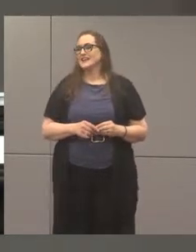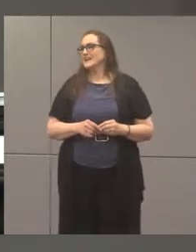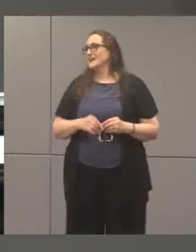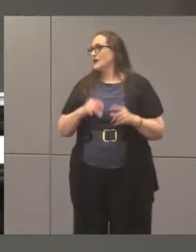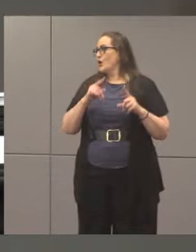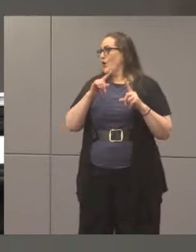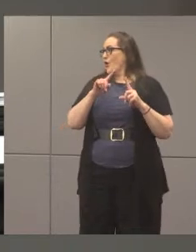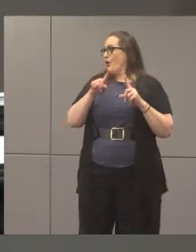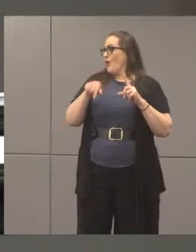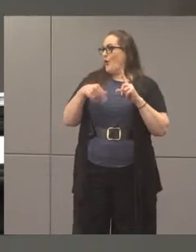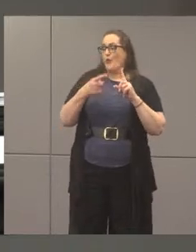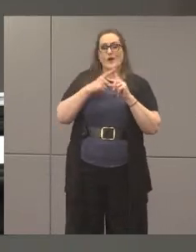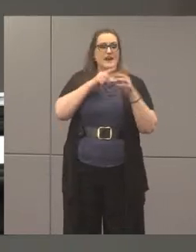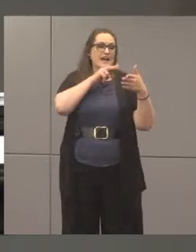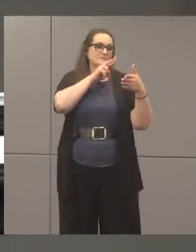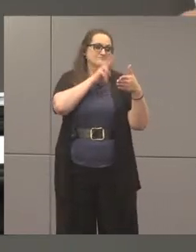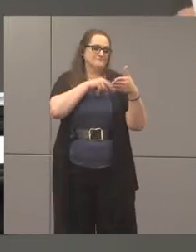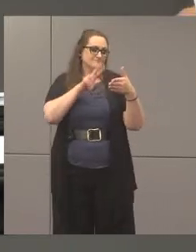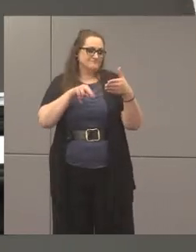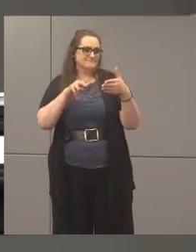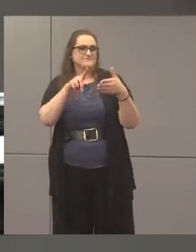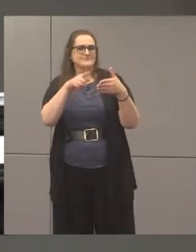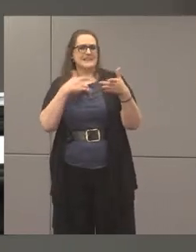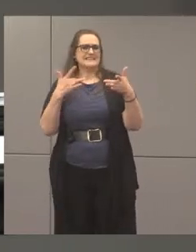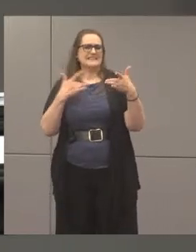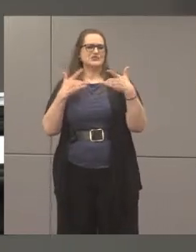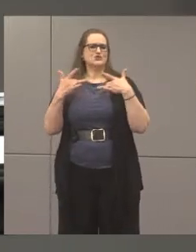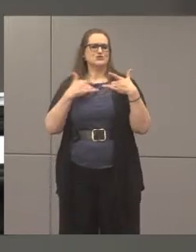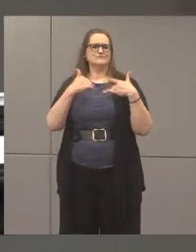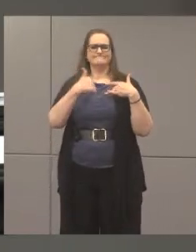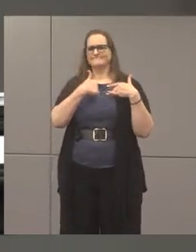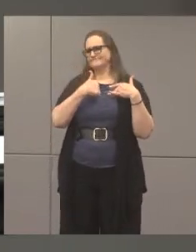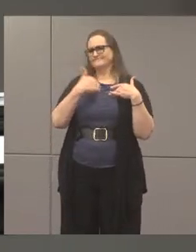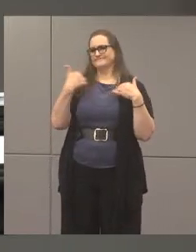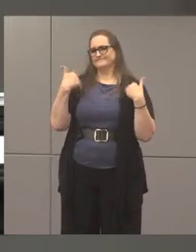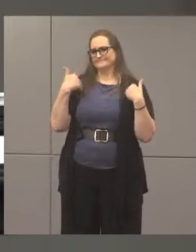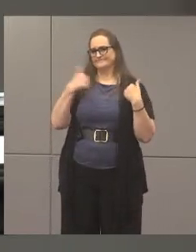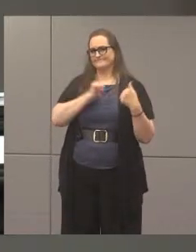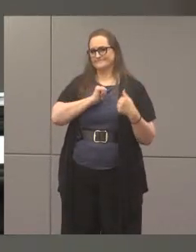When I went through it and looked at it, there was a concern that I have.